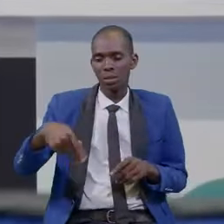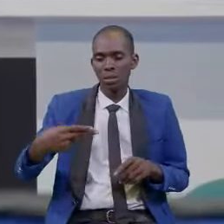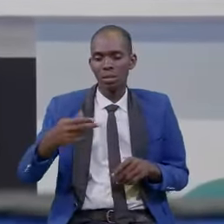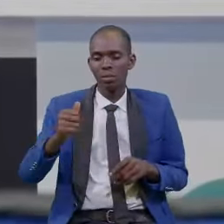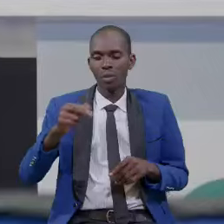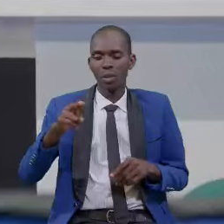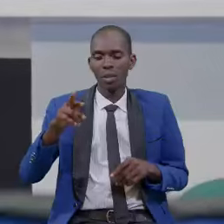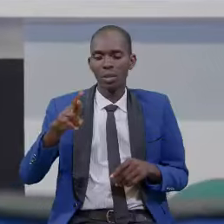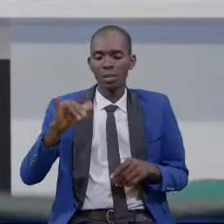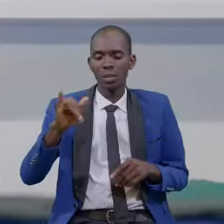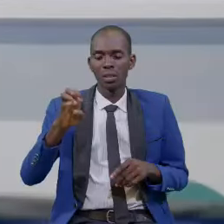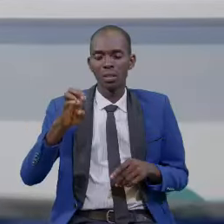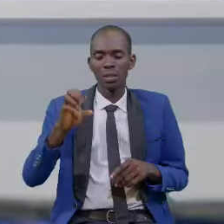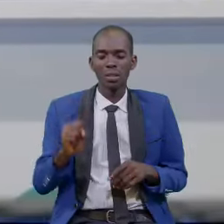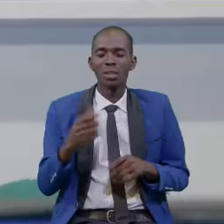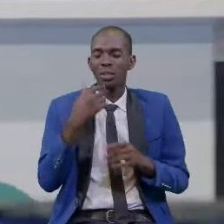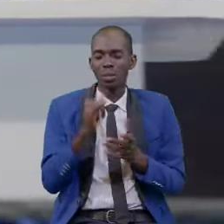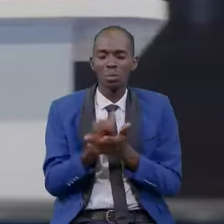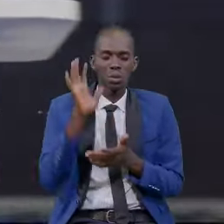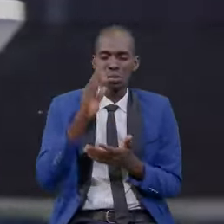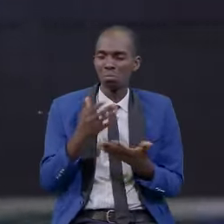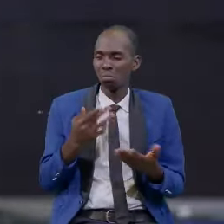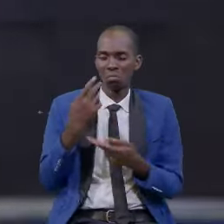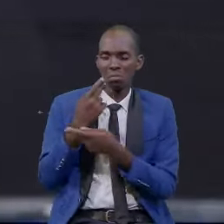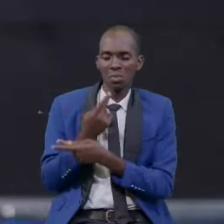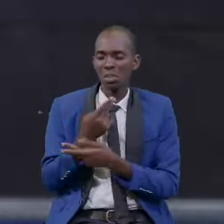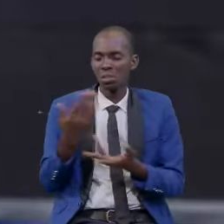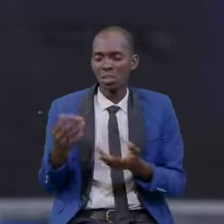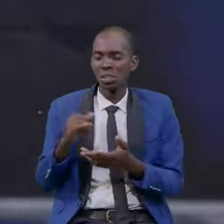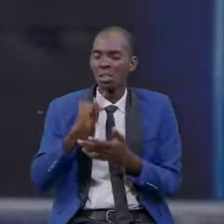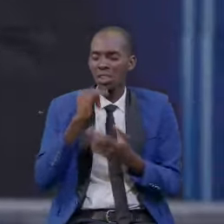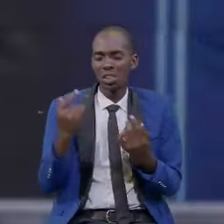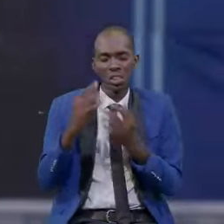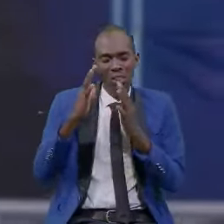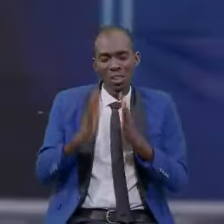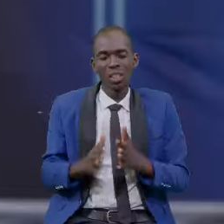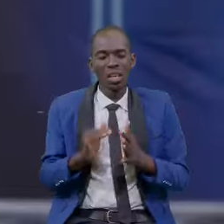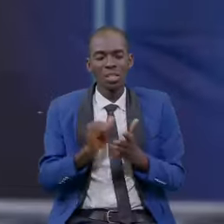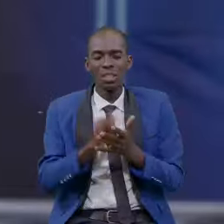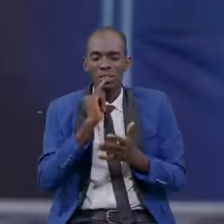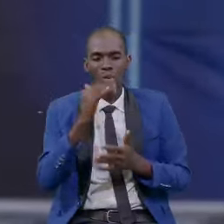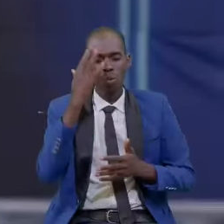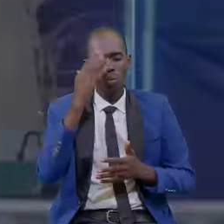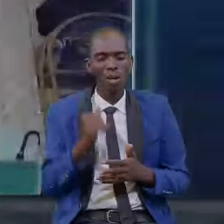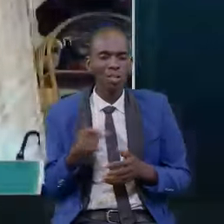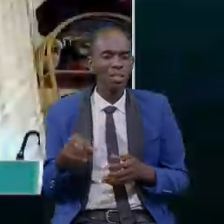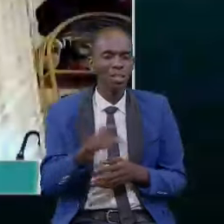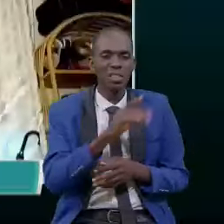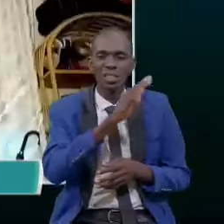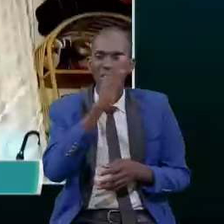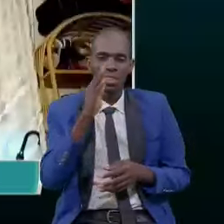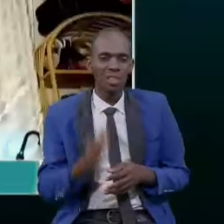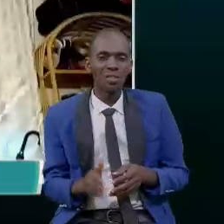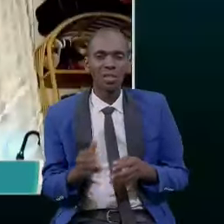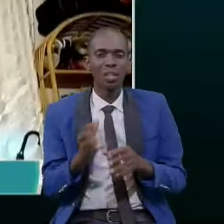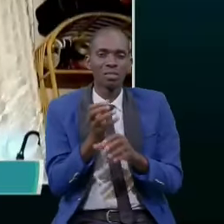That one is a sinner. And the Pharisees, that's why they never had salvation. They